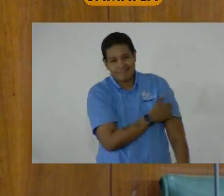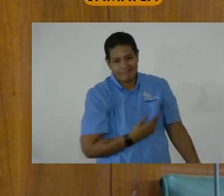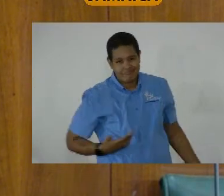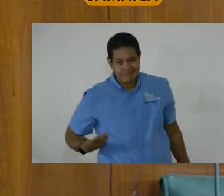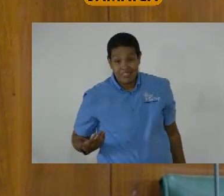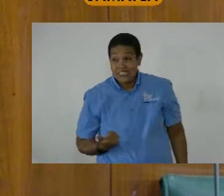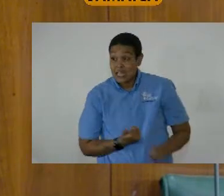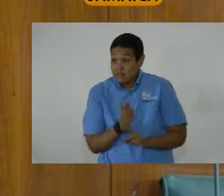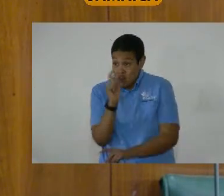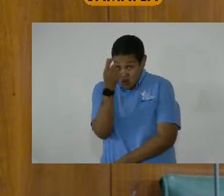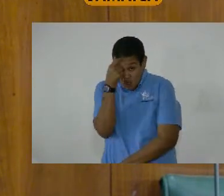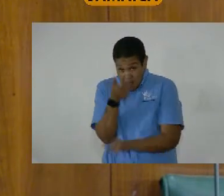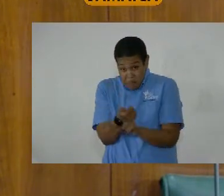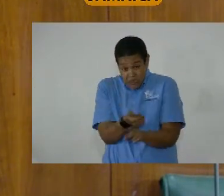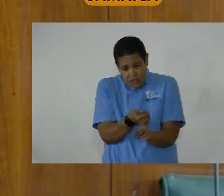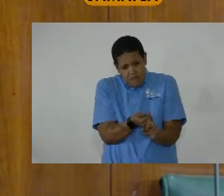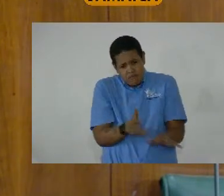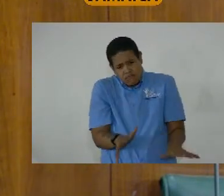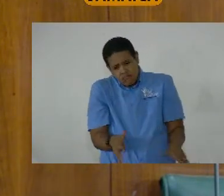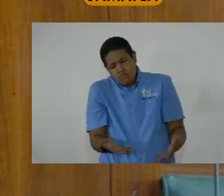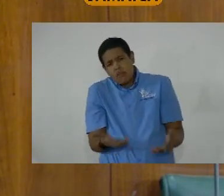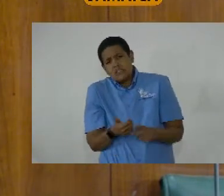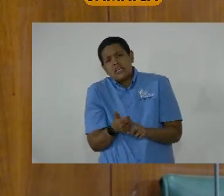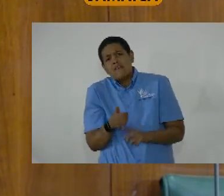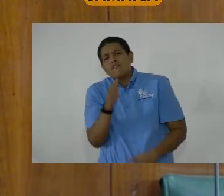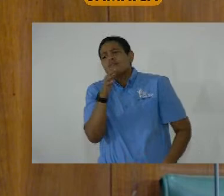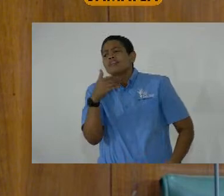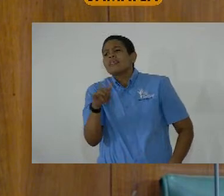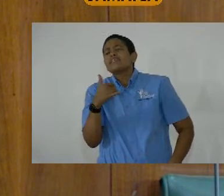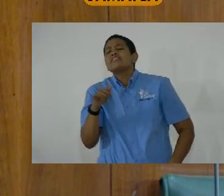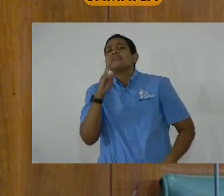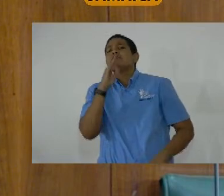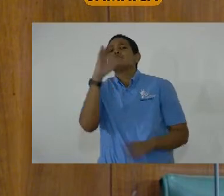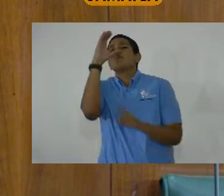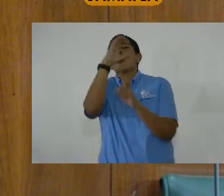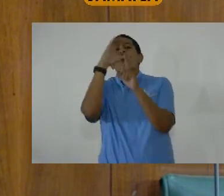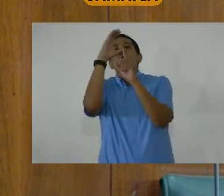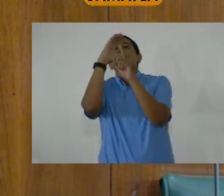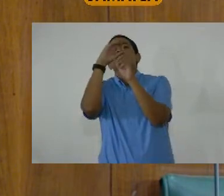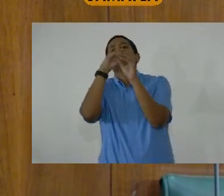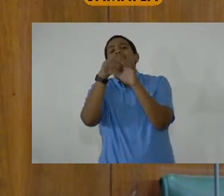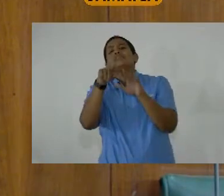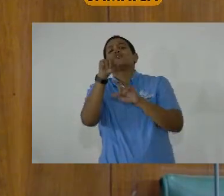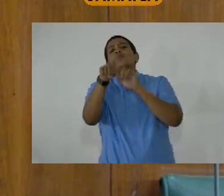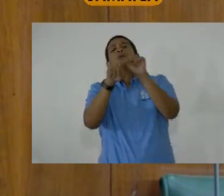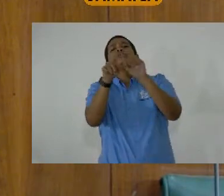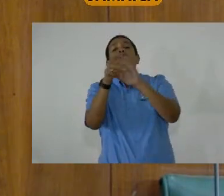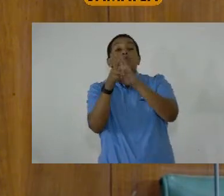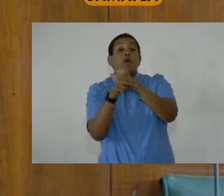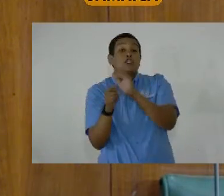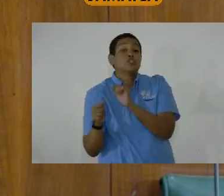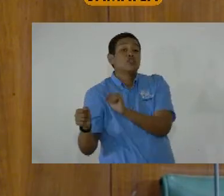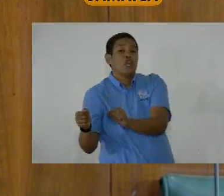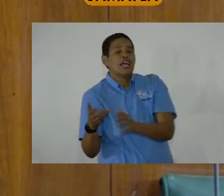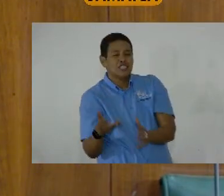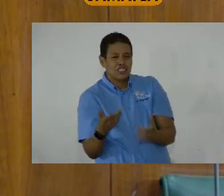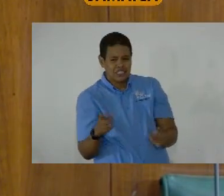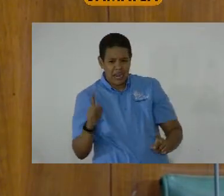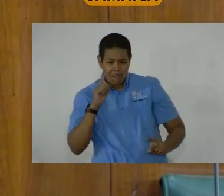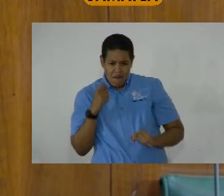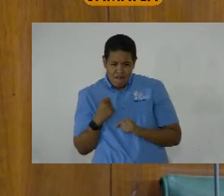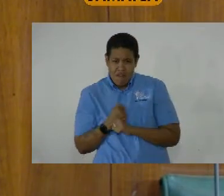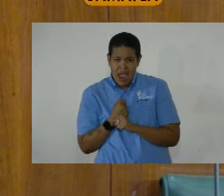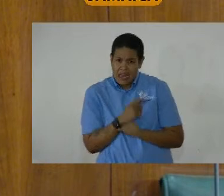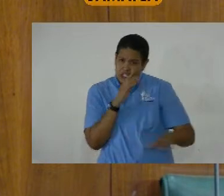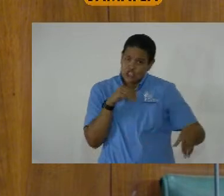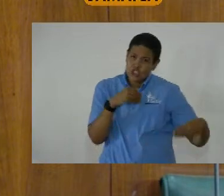The government, Madam Speaker, nevertheless persists in this questionable policy strategy for fighting